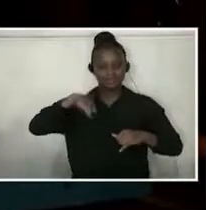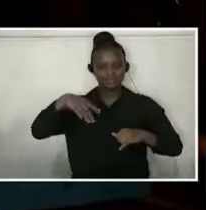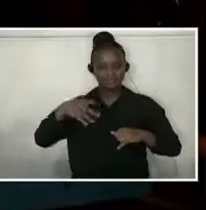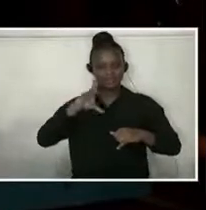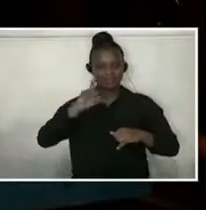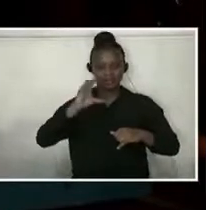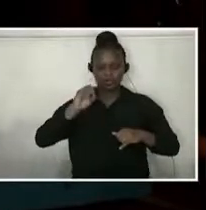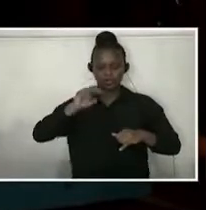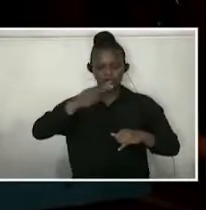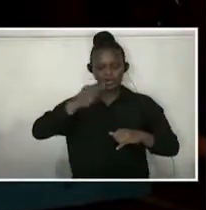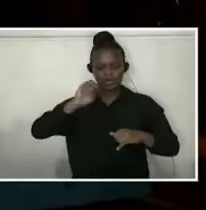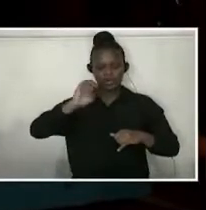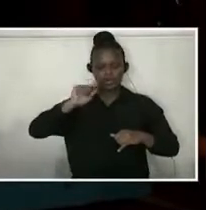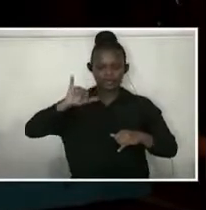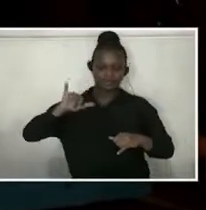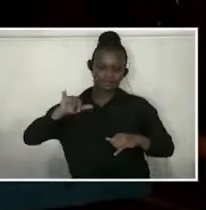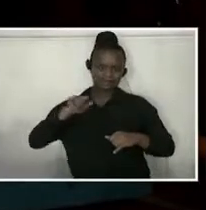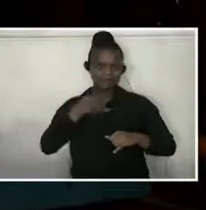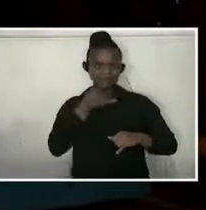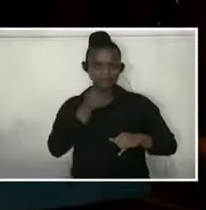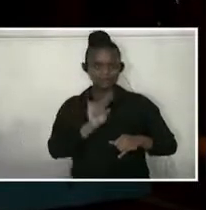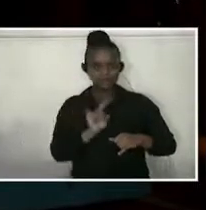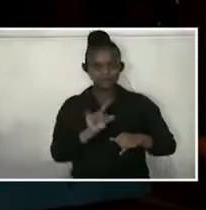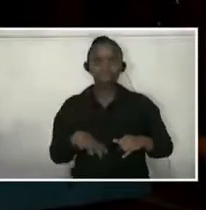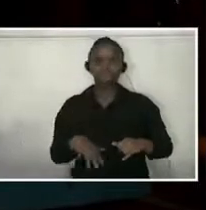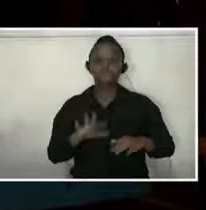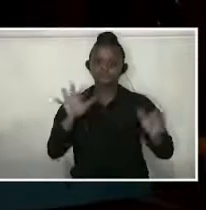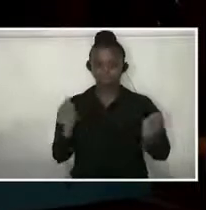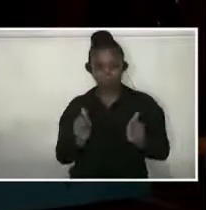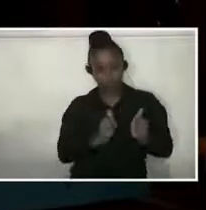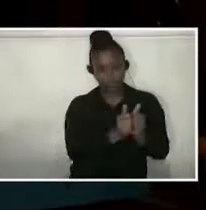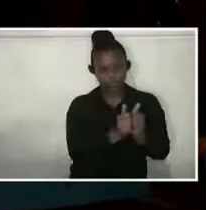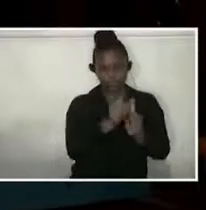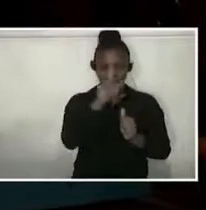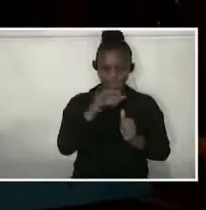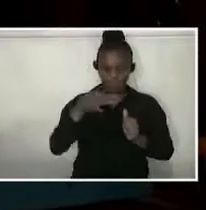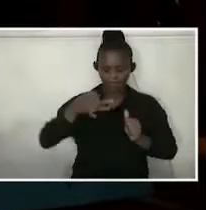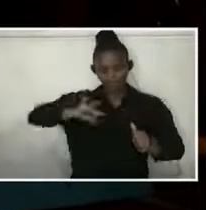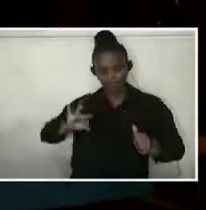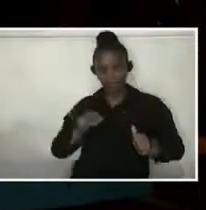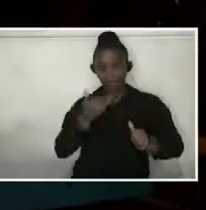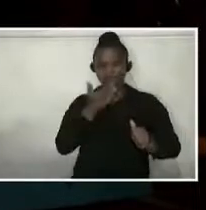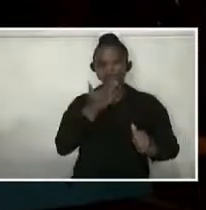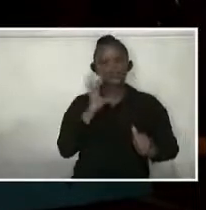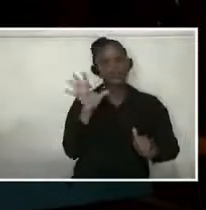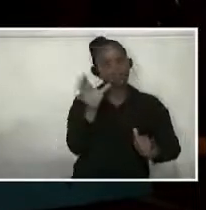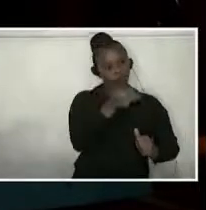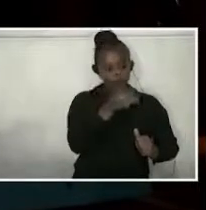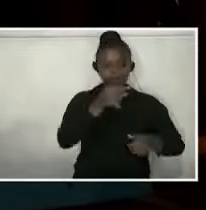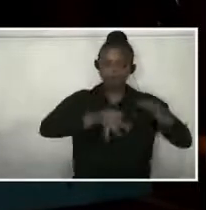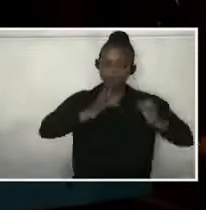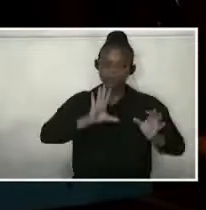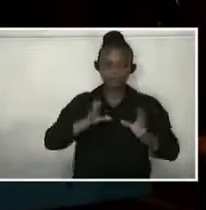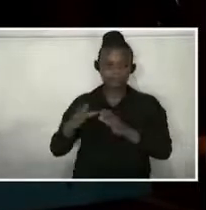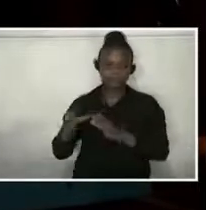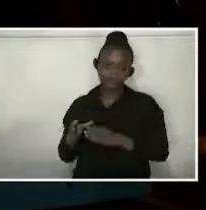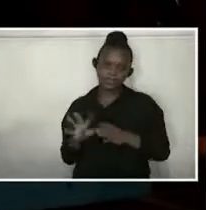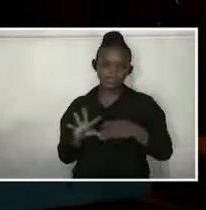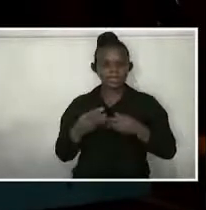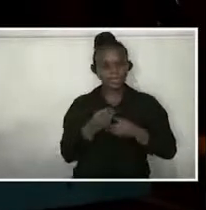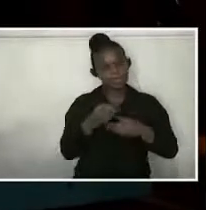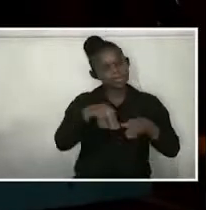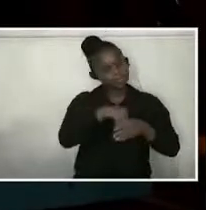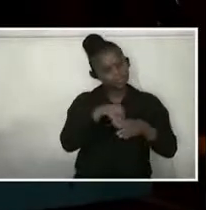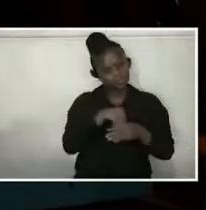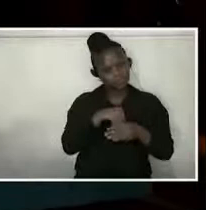that coalition must be beneficial to all its constituency parts, and it must, there must